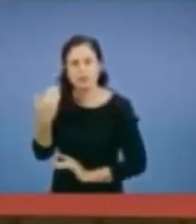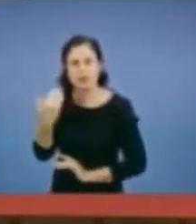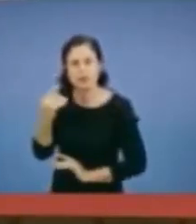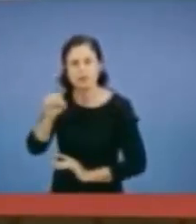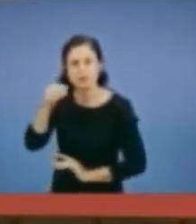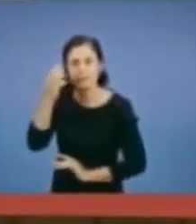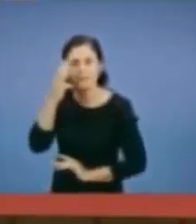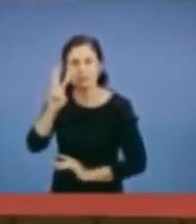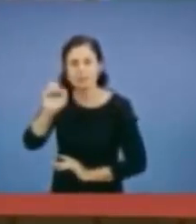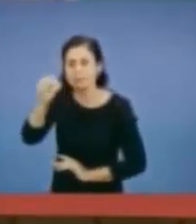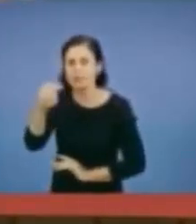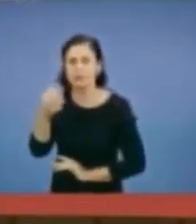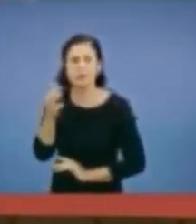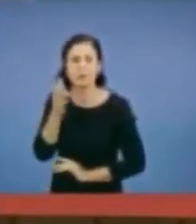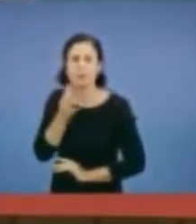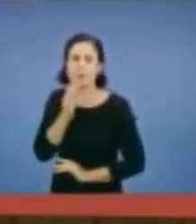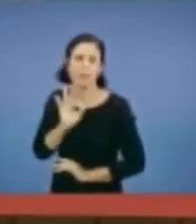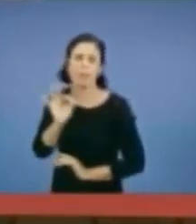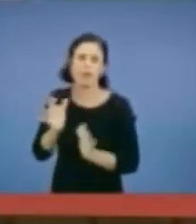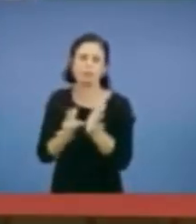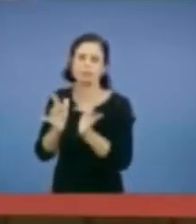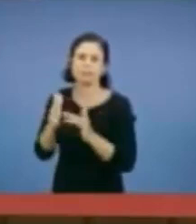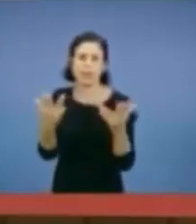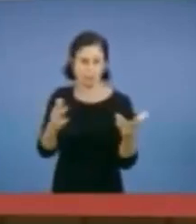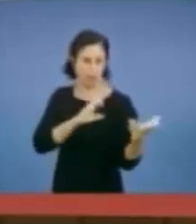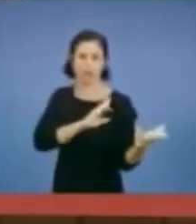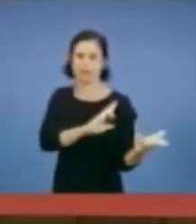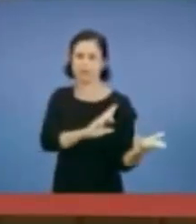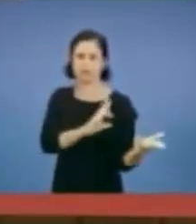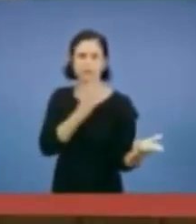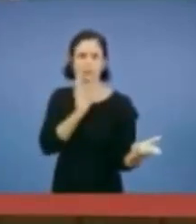after the death of Jesus, they didn't no longer recognize Jesus.